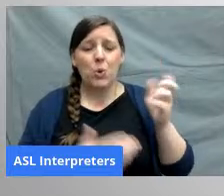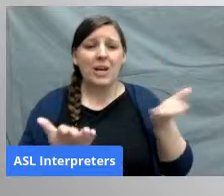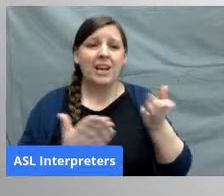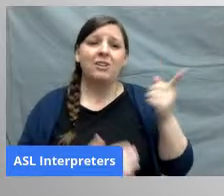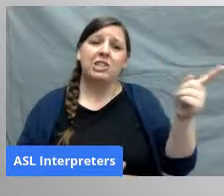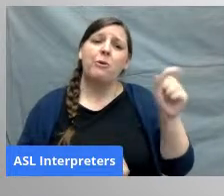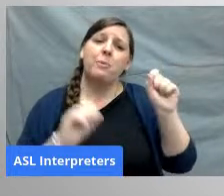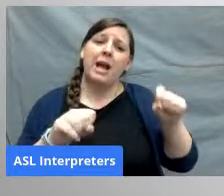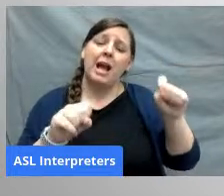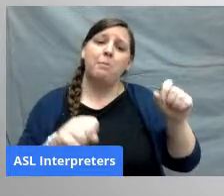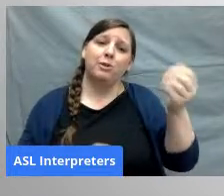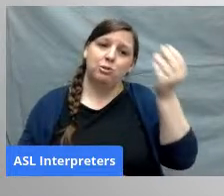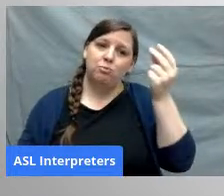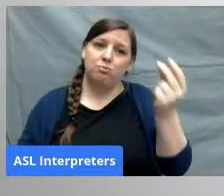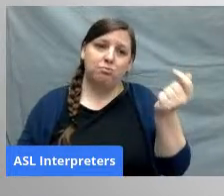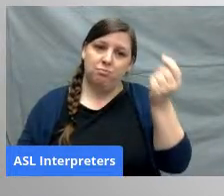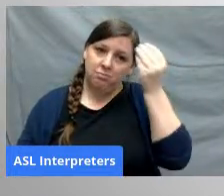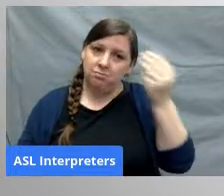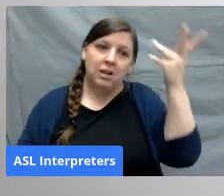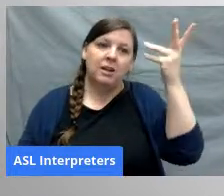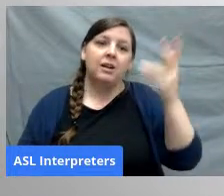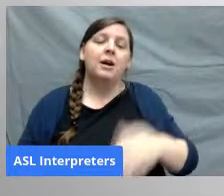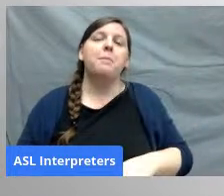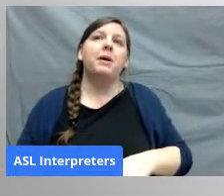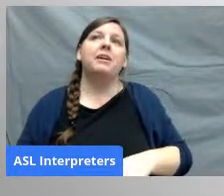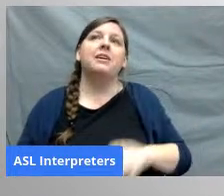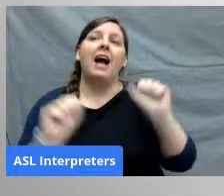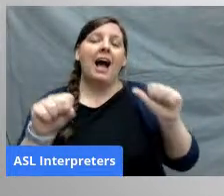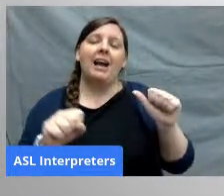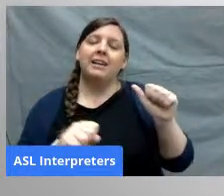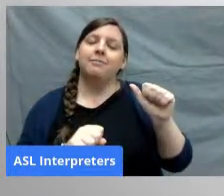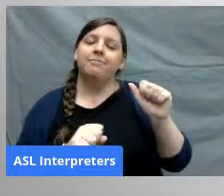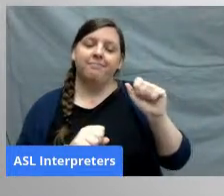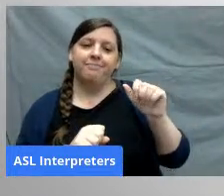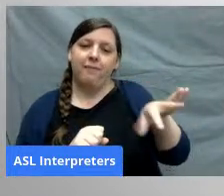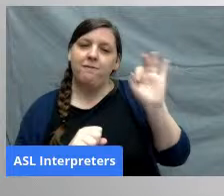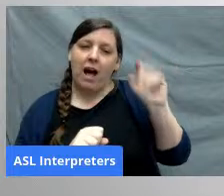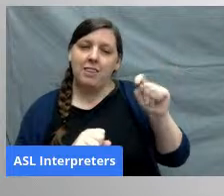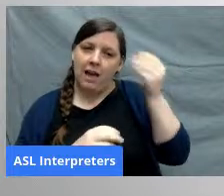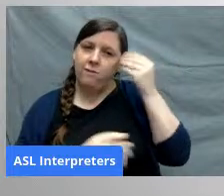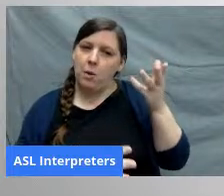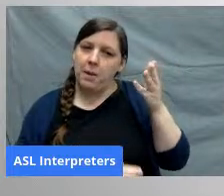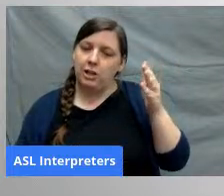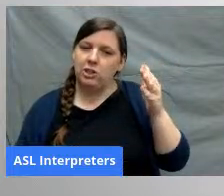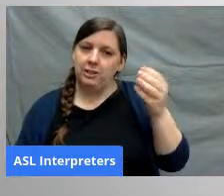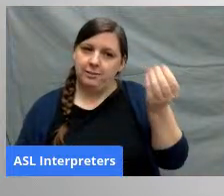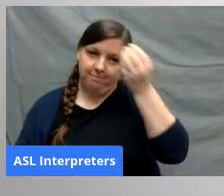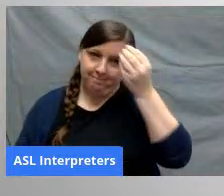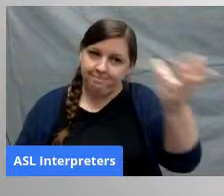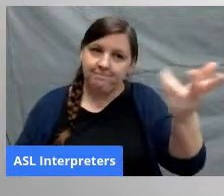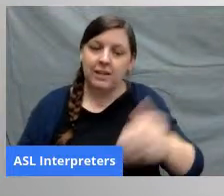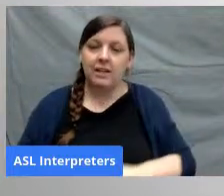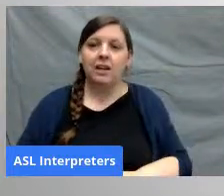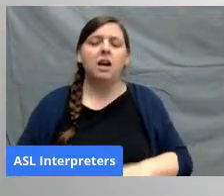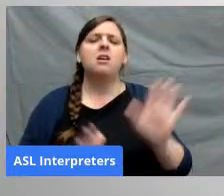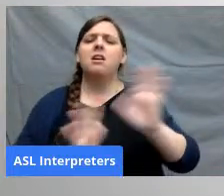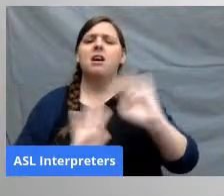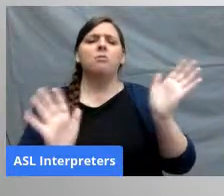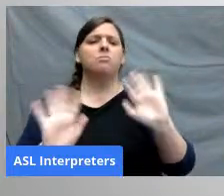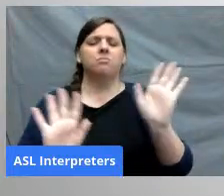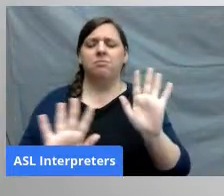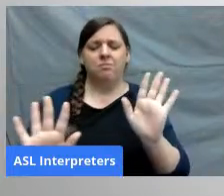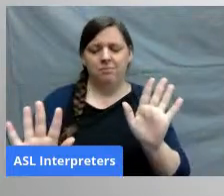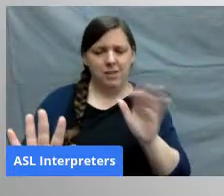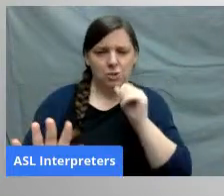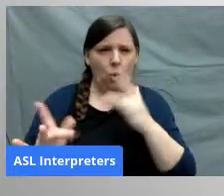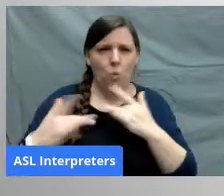that to you within a matter of seconds. But I can find that out and let you know. Oh, no worries. Don't spend time on that. But do